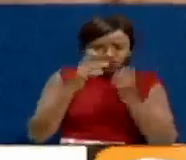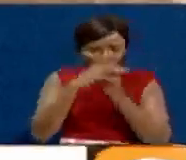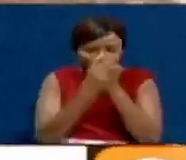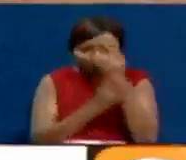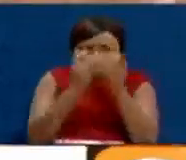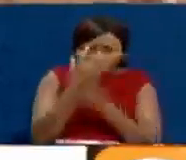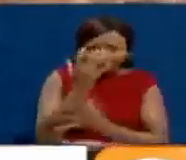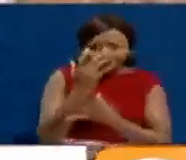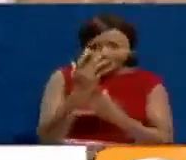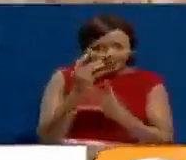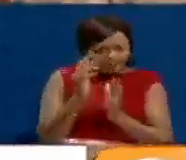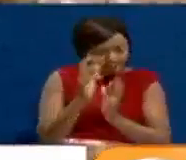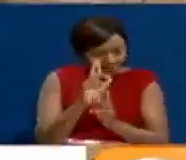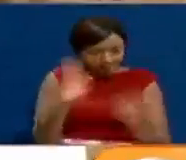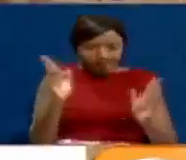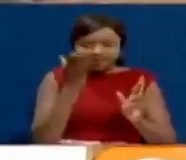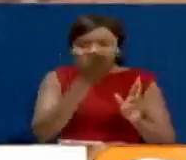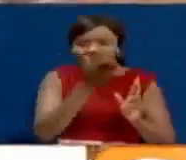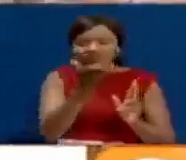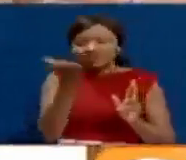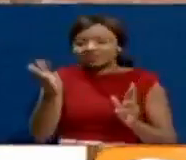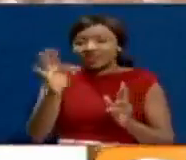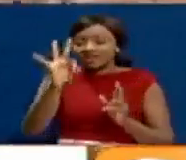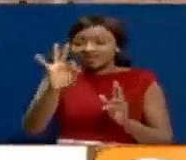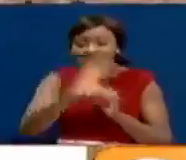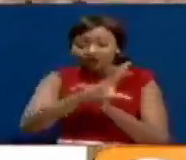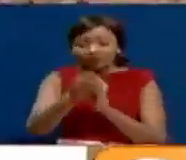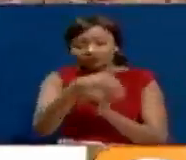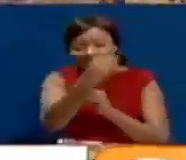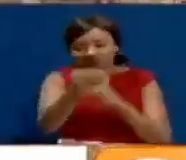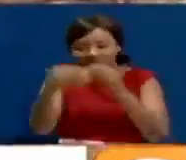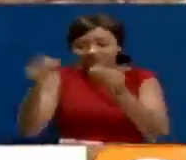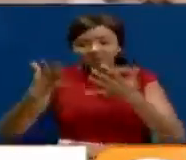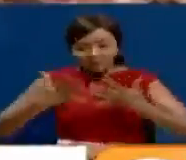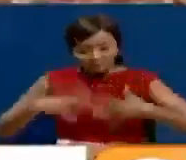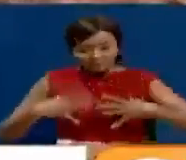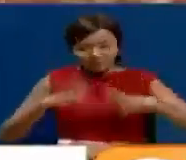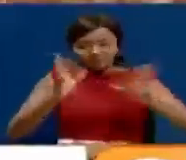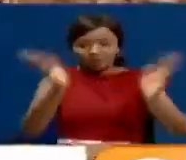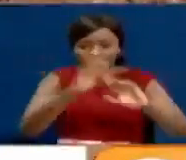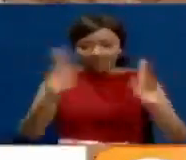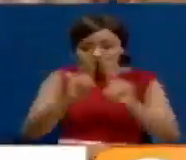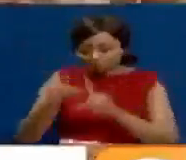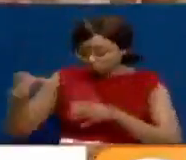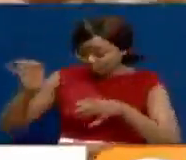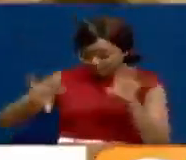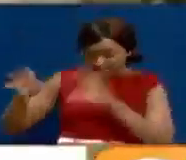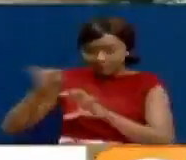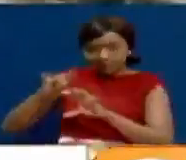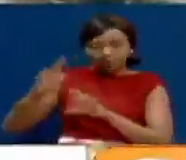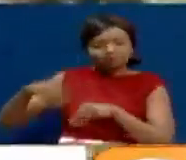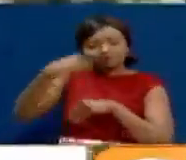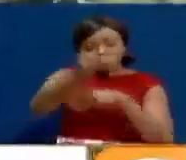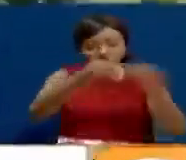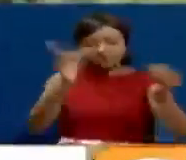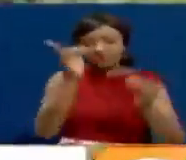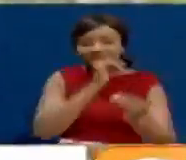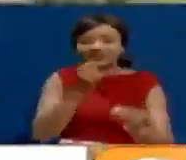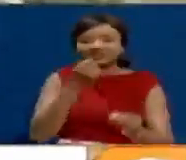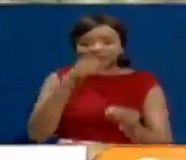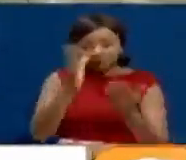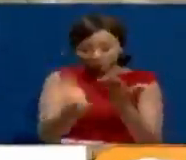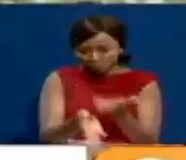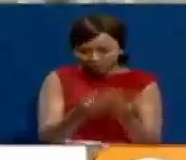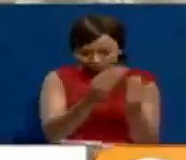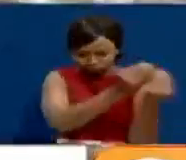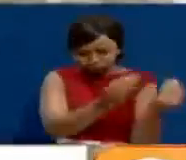The 3,000 liters of chemicals to be used have been tested and registered and authorized for the control of the locusts, with the government saying they're